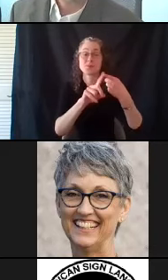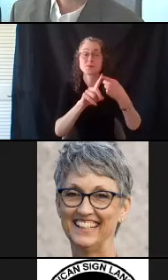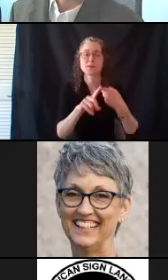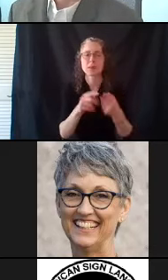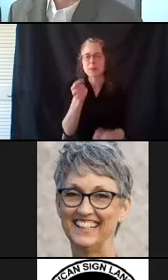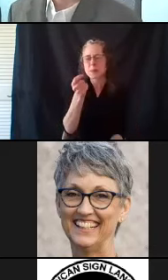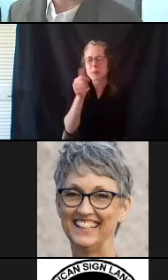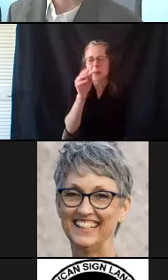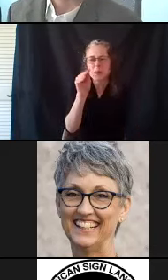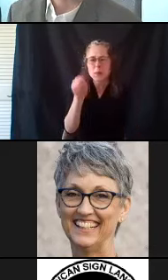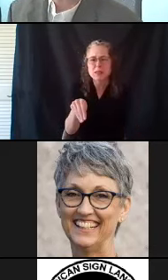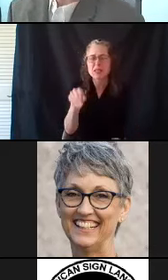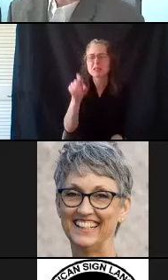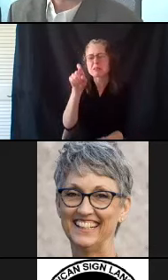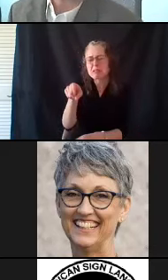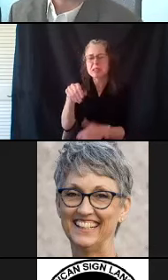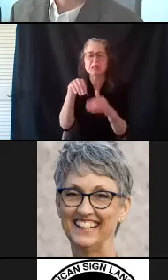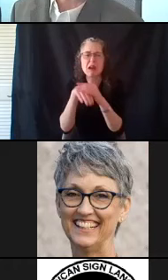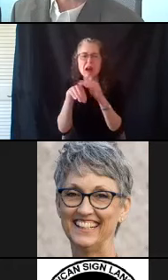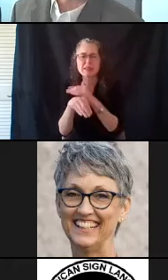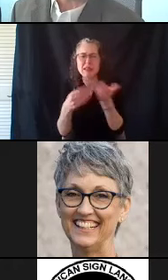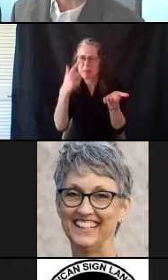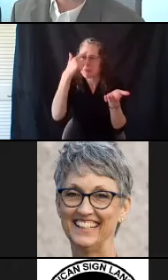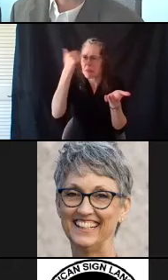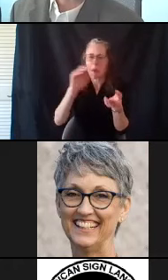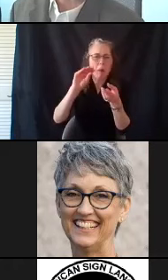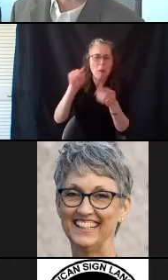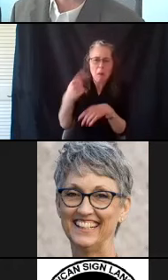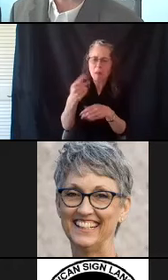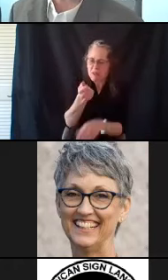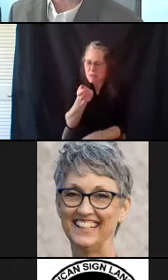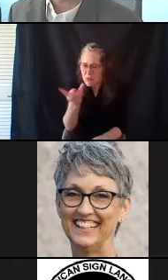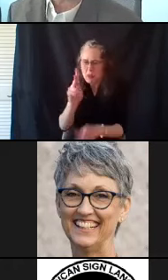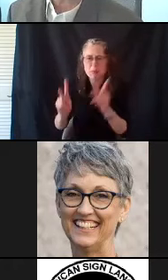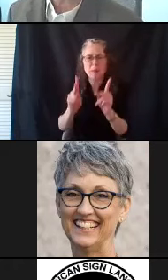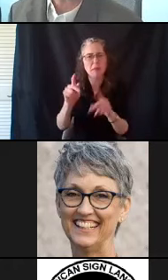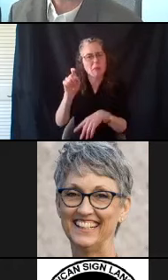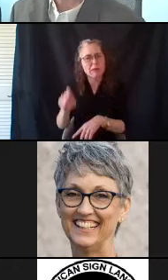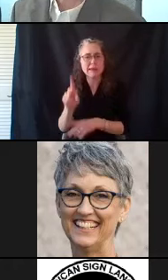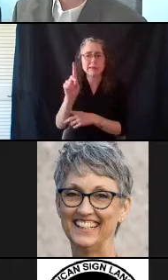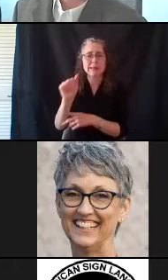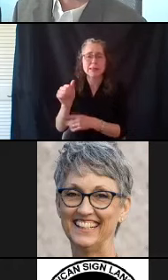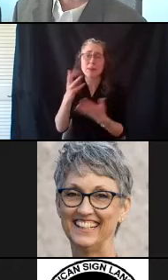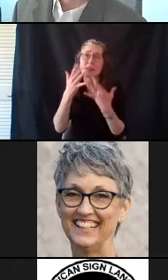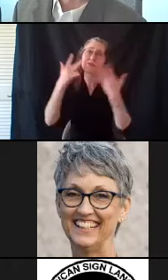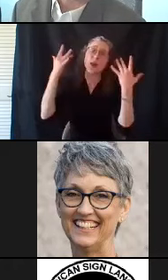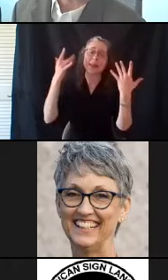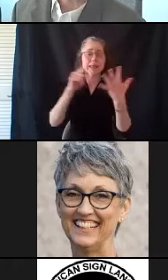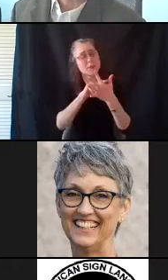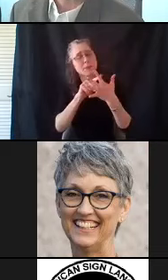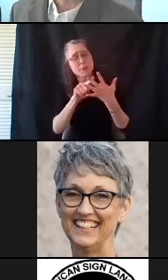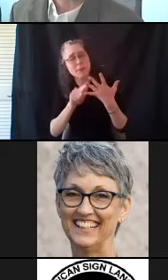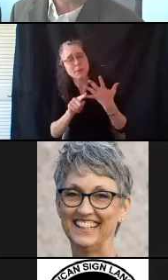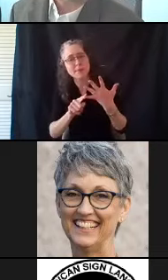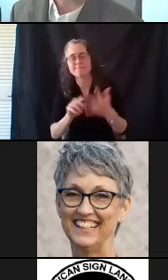houses need to have access because only a small portion of people need the disability-friendly features. Well, as we're saying,